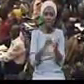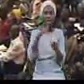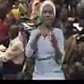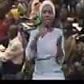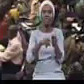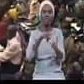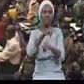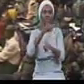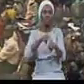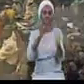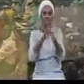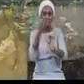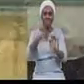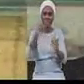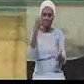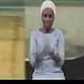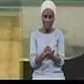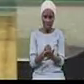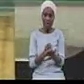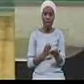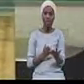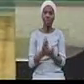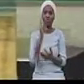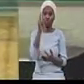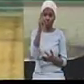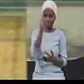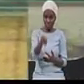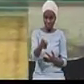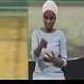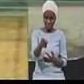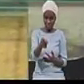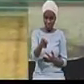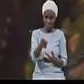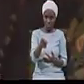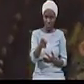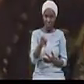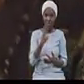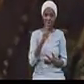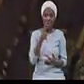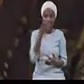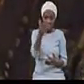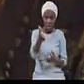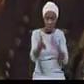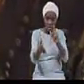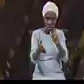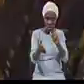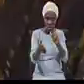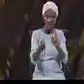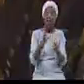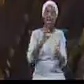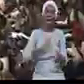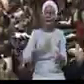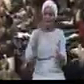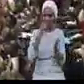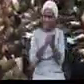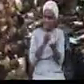nation. Through you. What is the person I'm talking to there? I say through